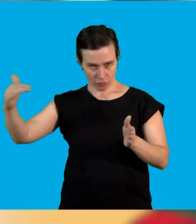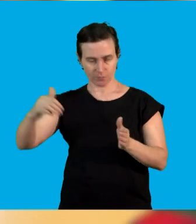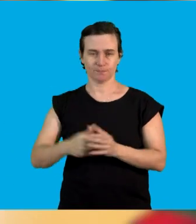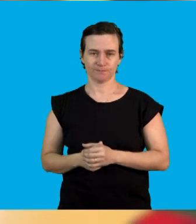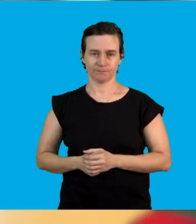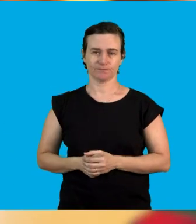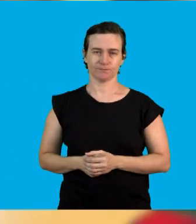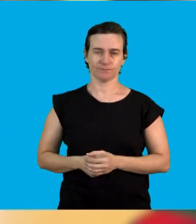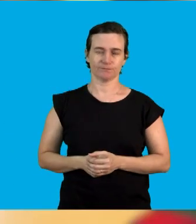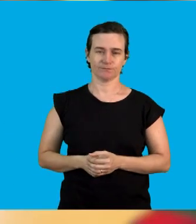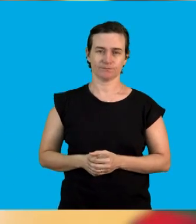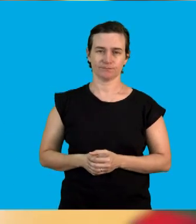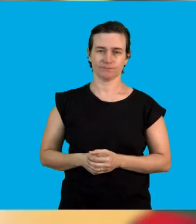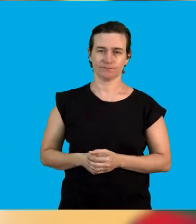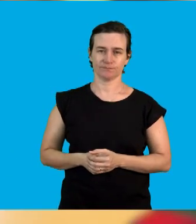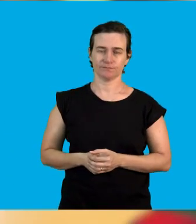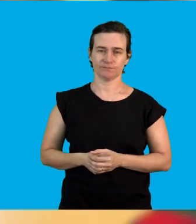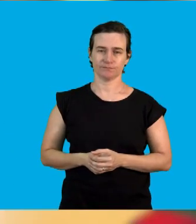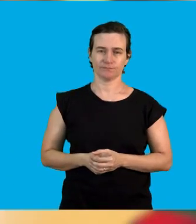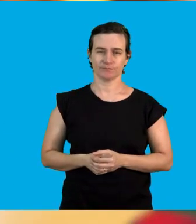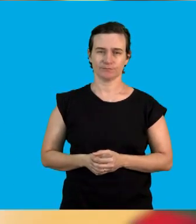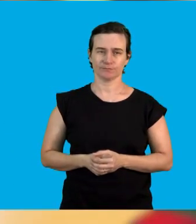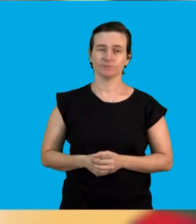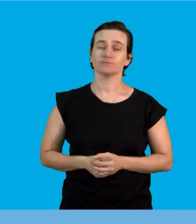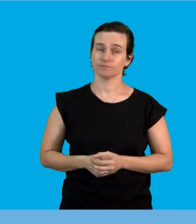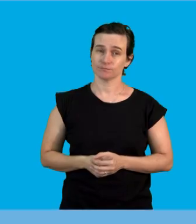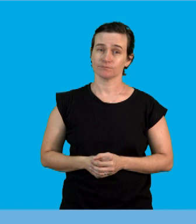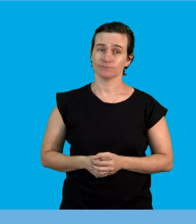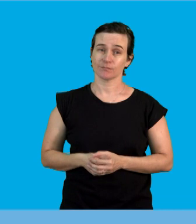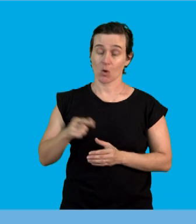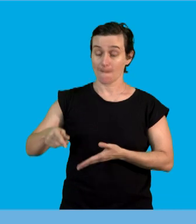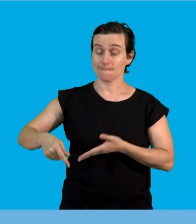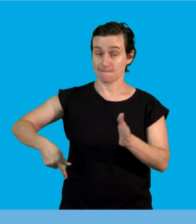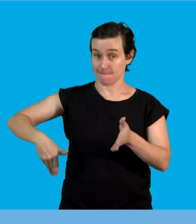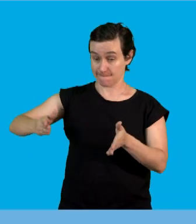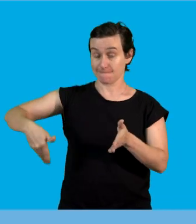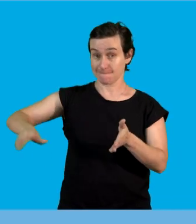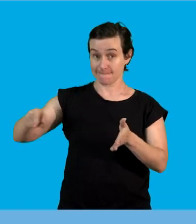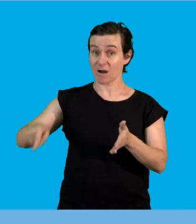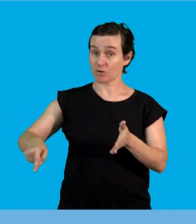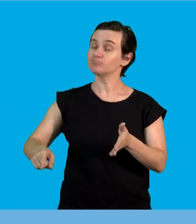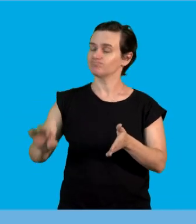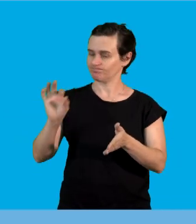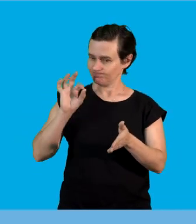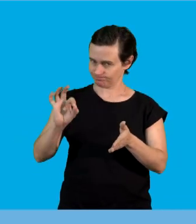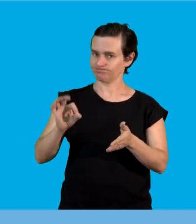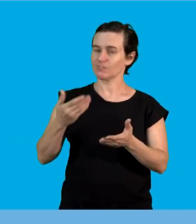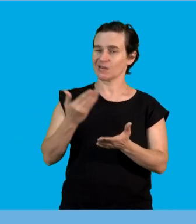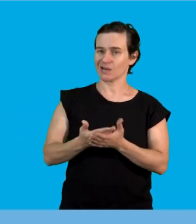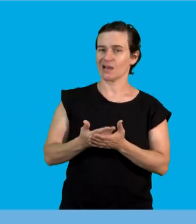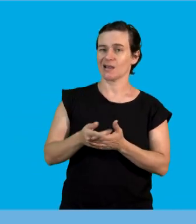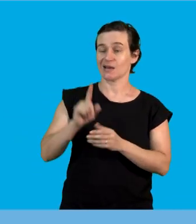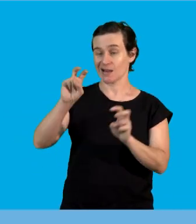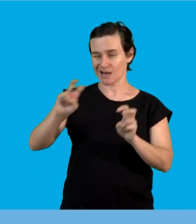take flowing from one point to the other. So because we are saying that a parallel circuit is characterized by this fact